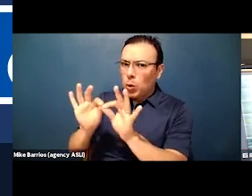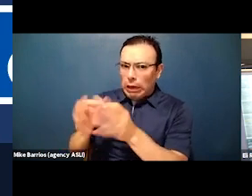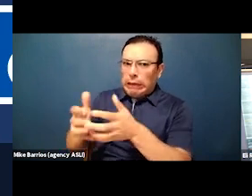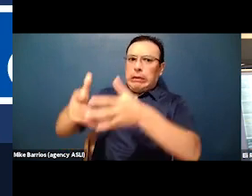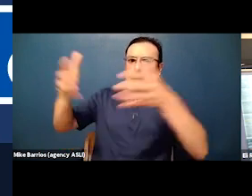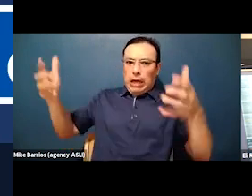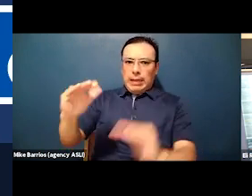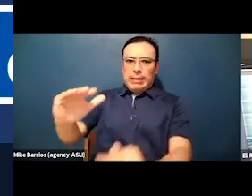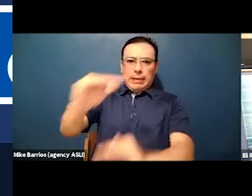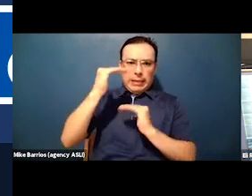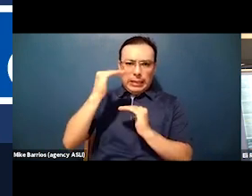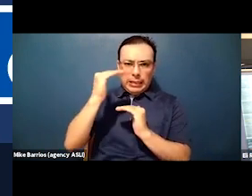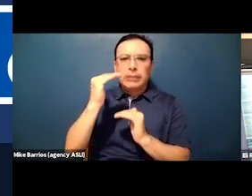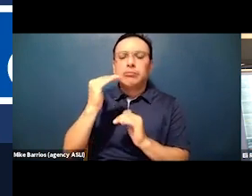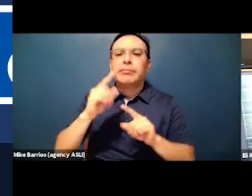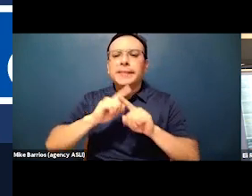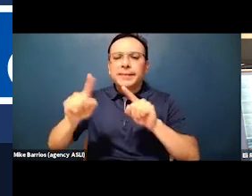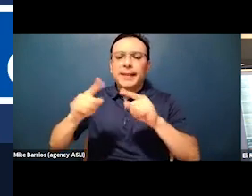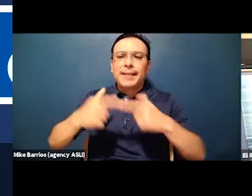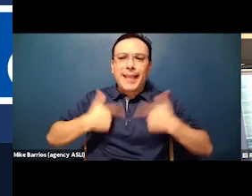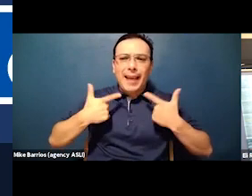include dressing, eating,